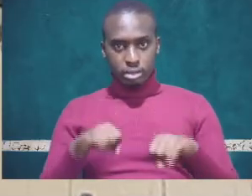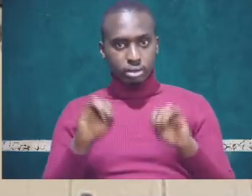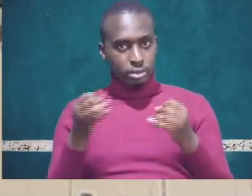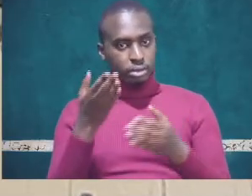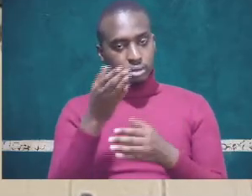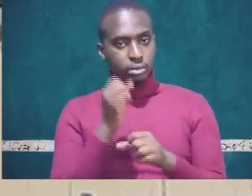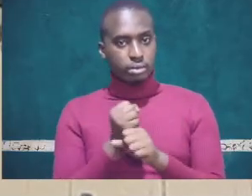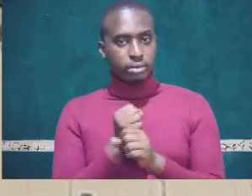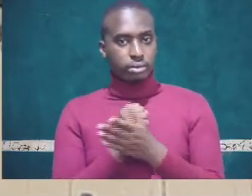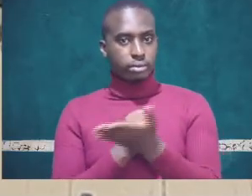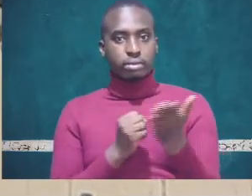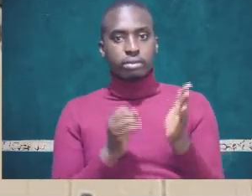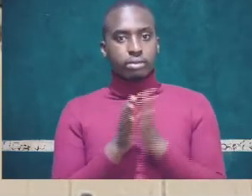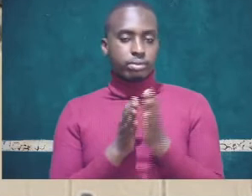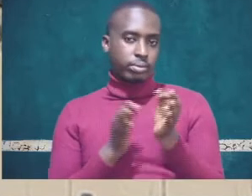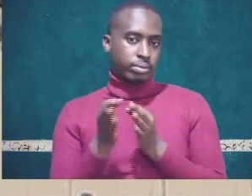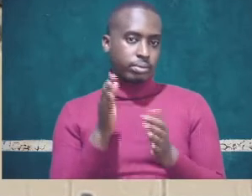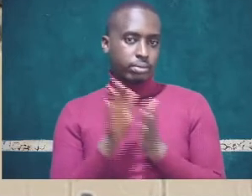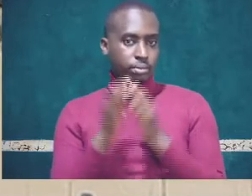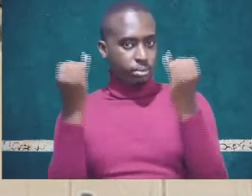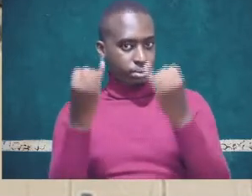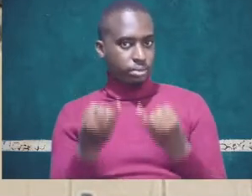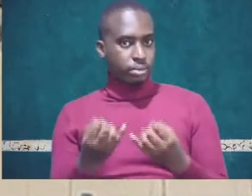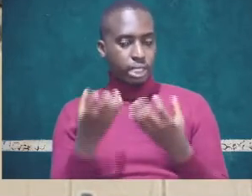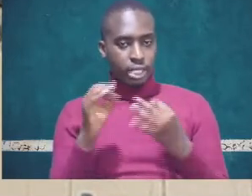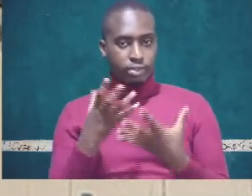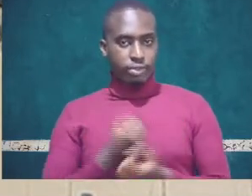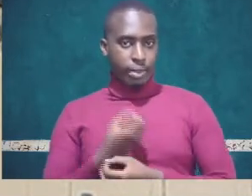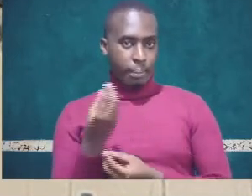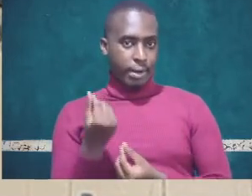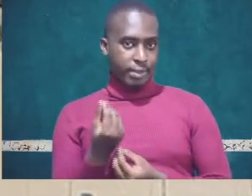graph this or illustrate this. If we have here the price,